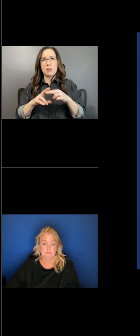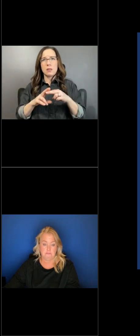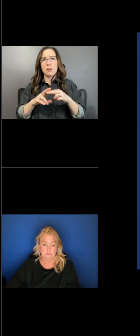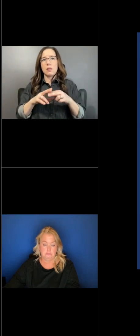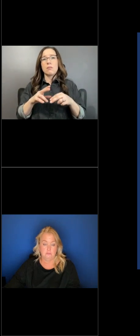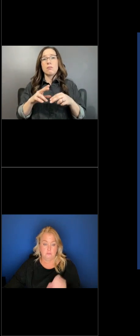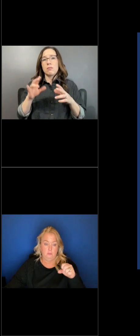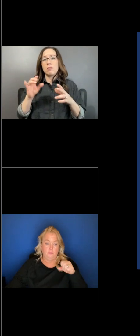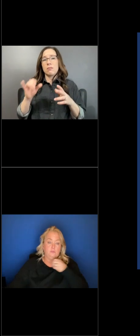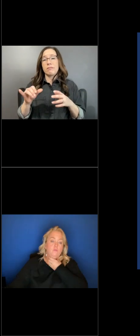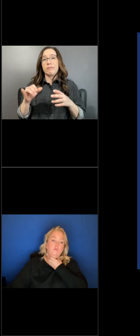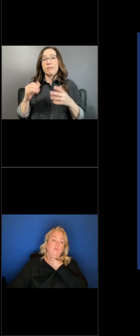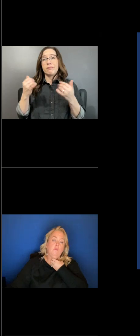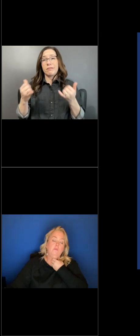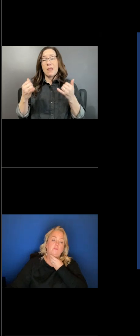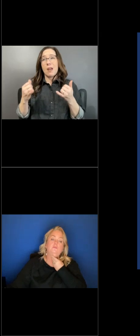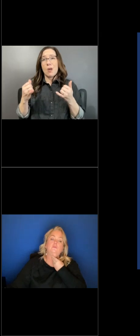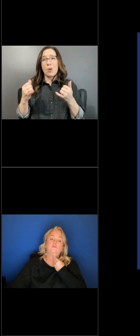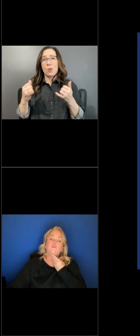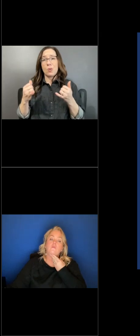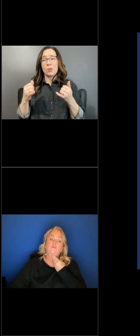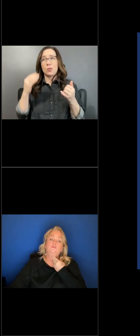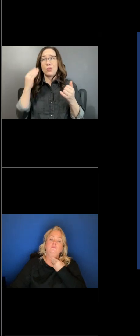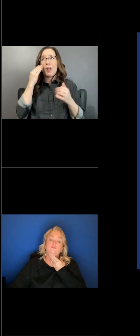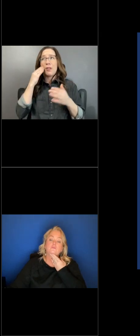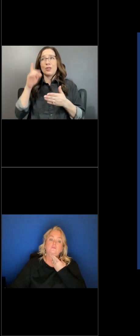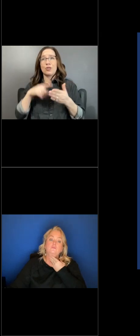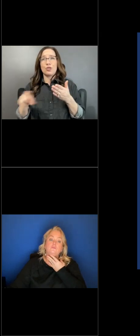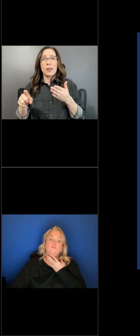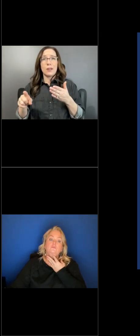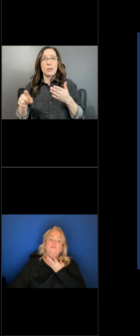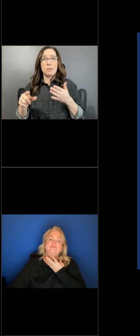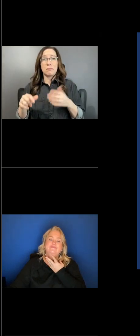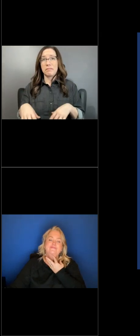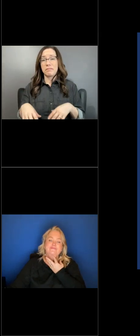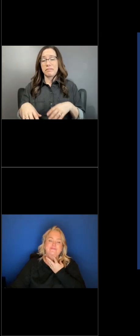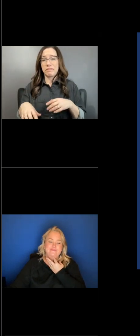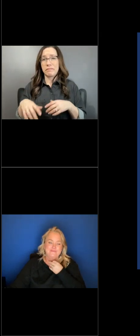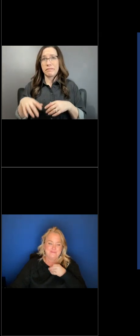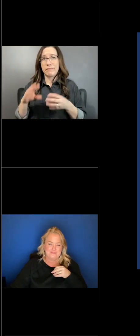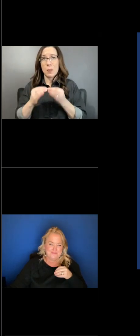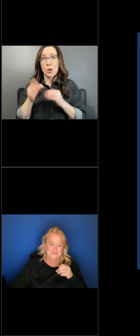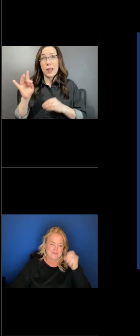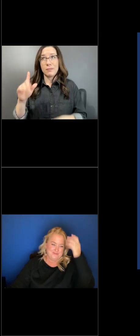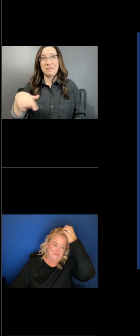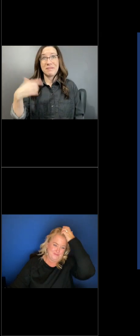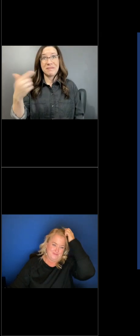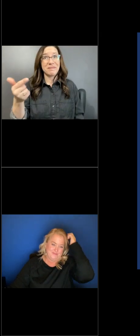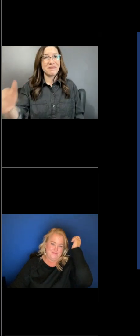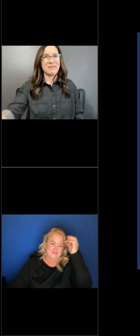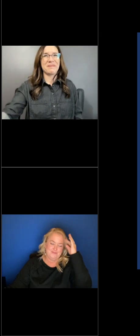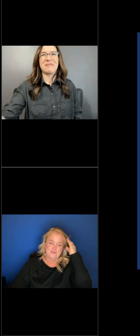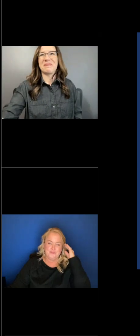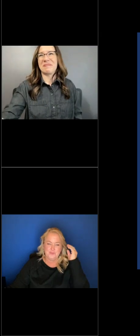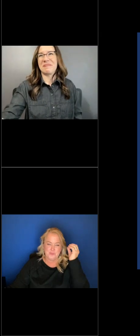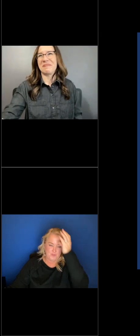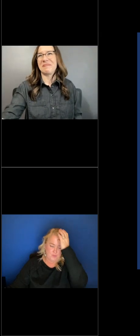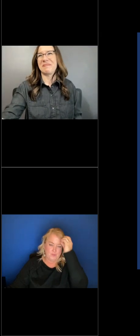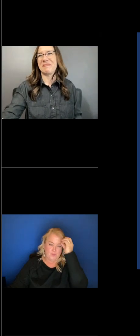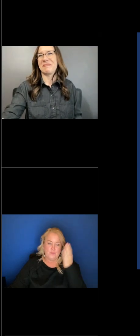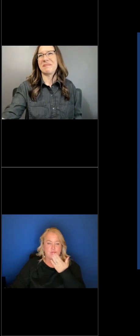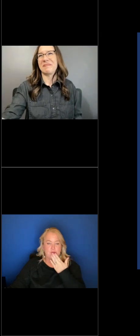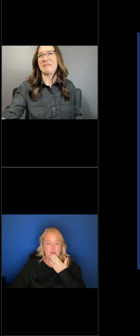that brings us back to knowledge check. Knowledge check 8. I'm going to pass it over to you. Thank you,